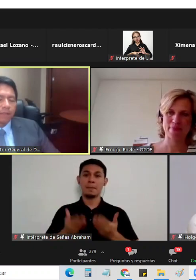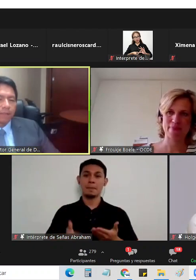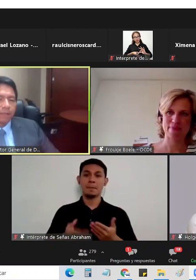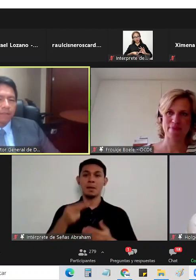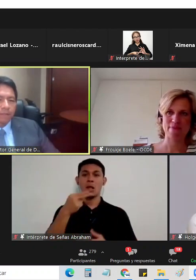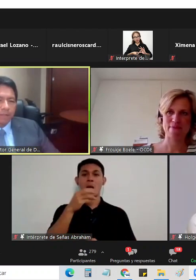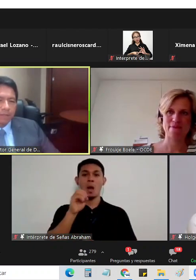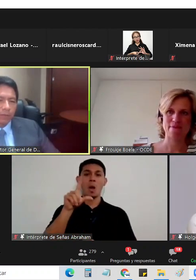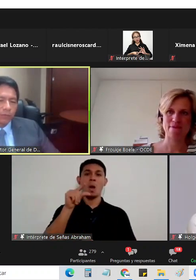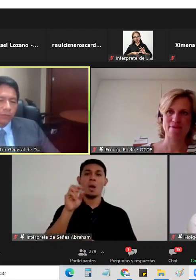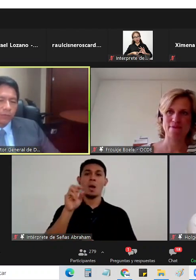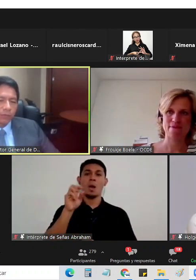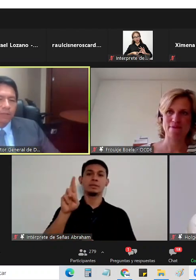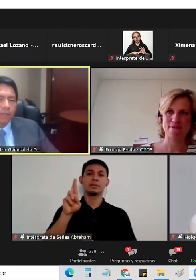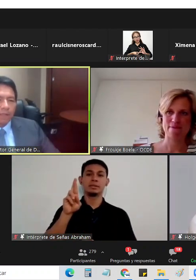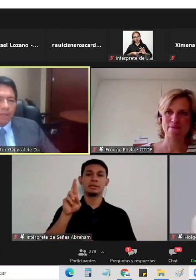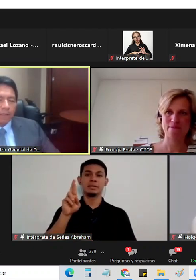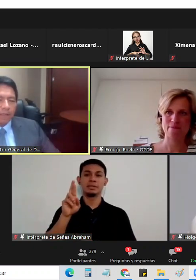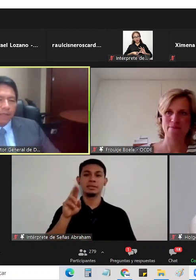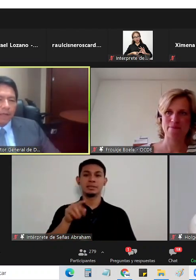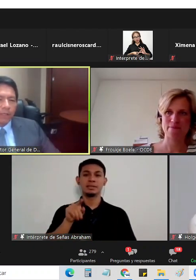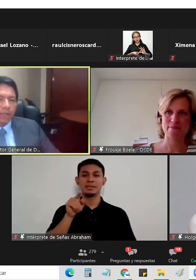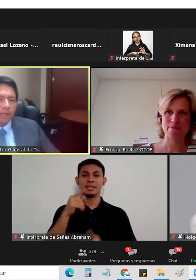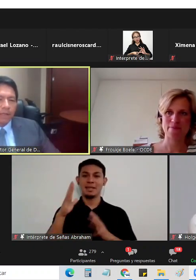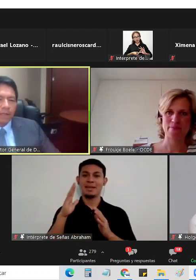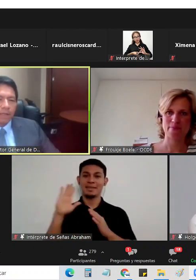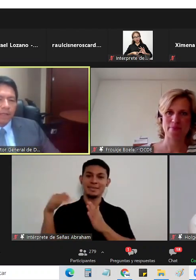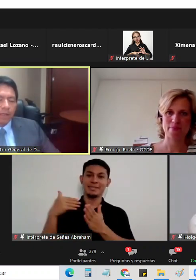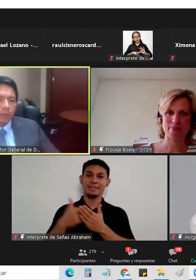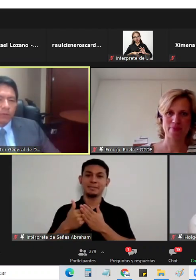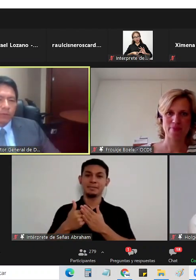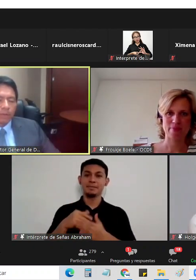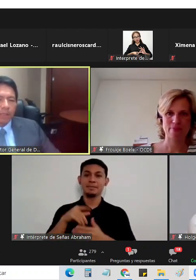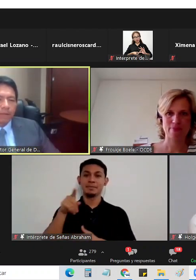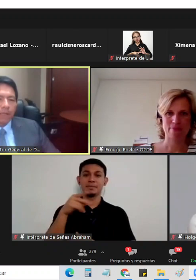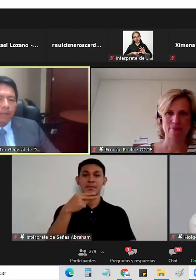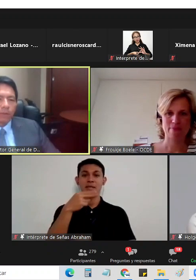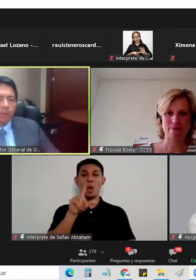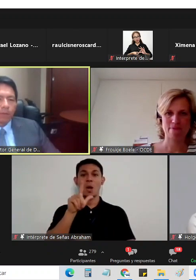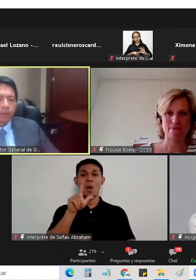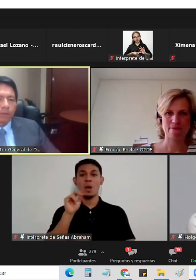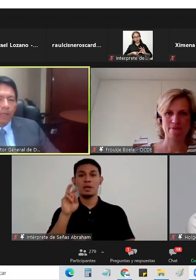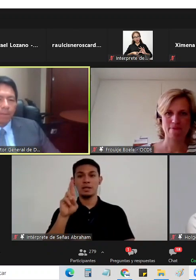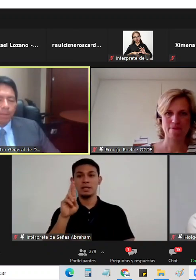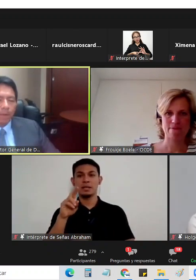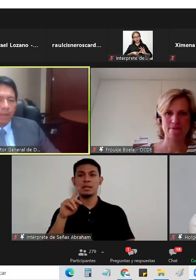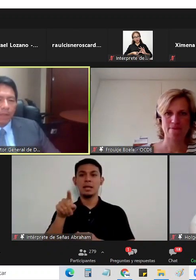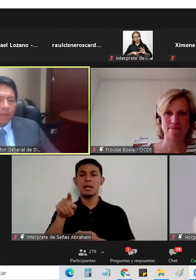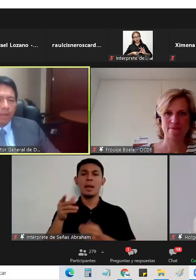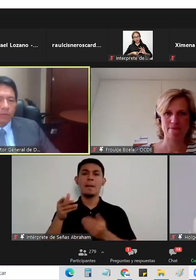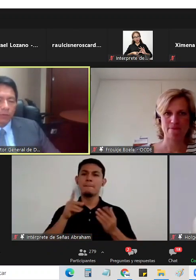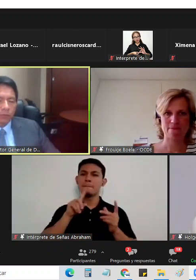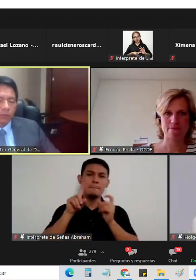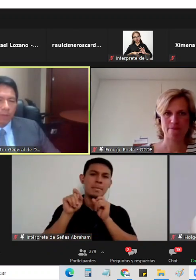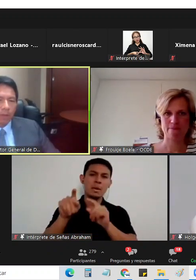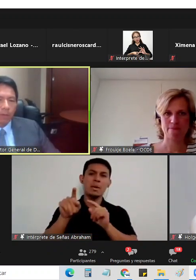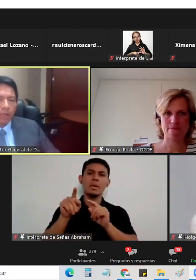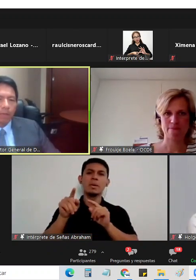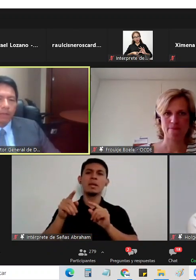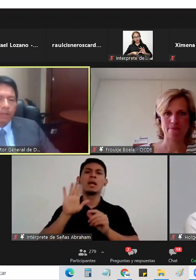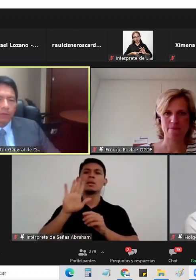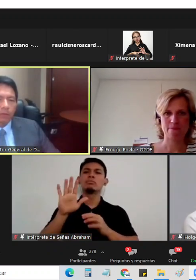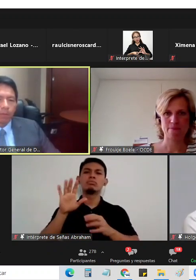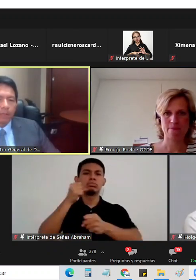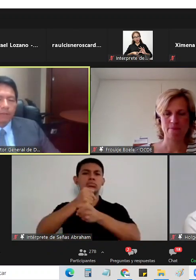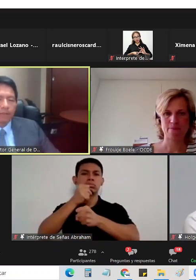welcome olga who is here with us today um we will we wanted to pose a question to olga that